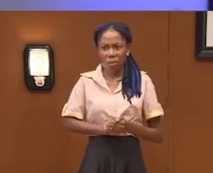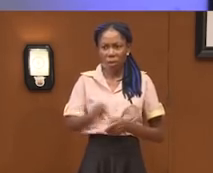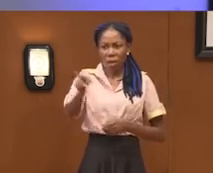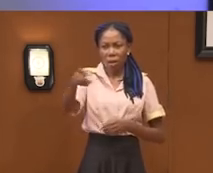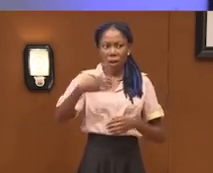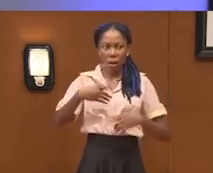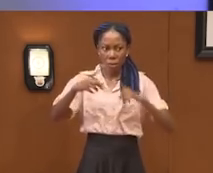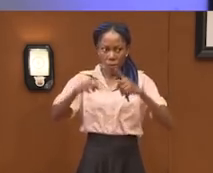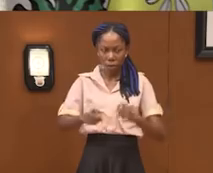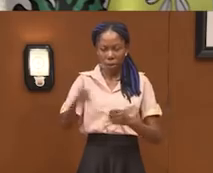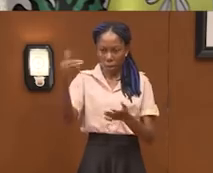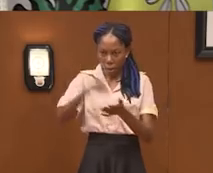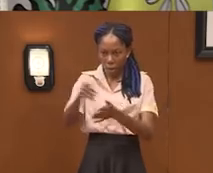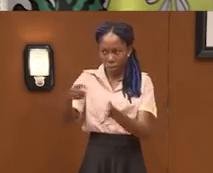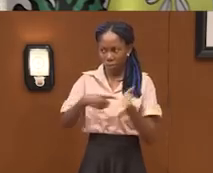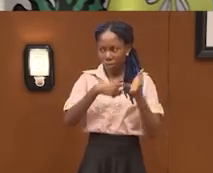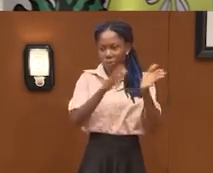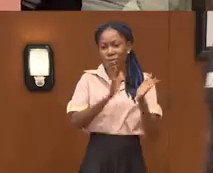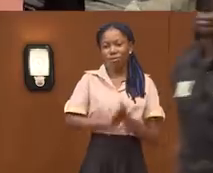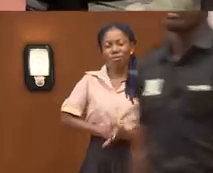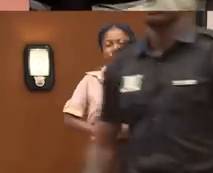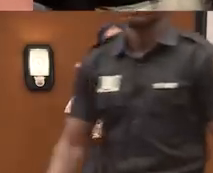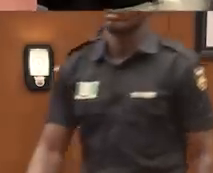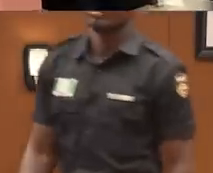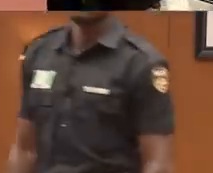it. It's let here. Me have a look at it then.